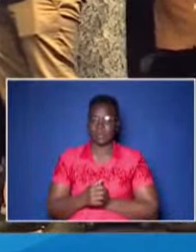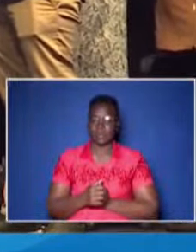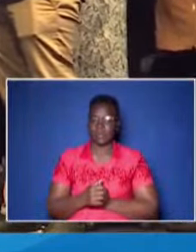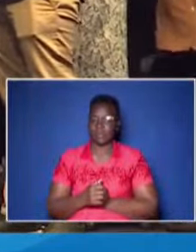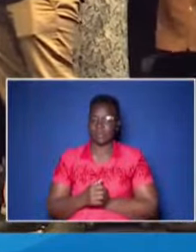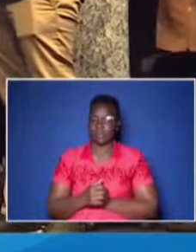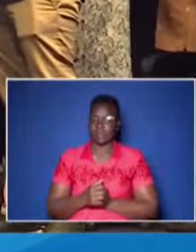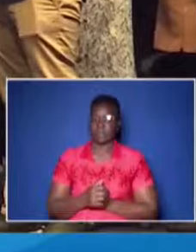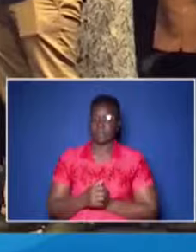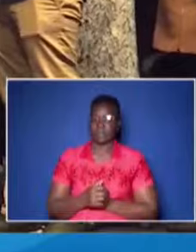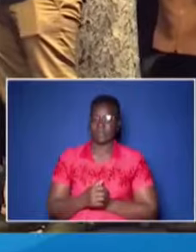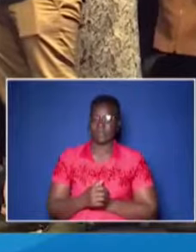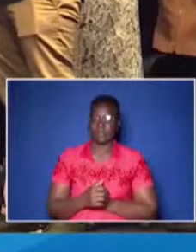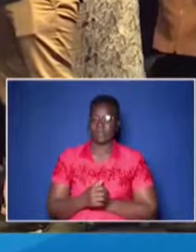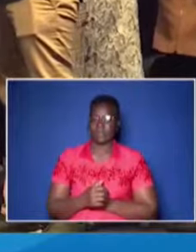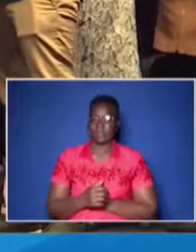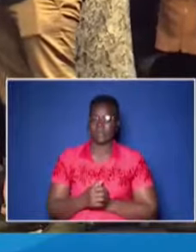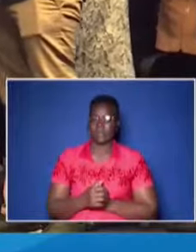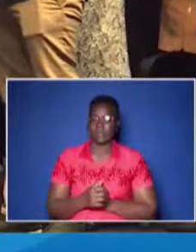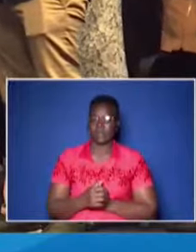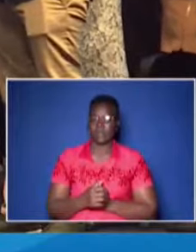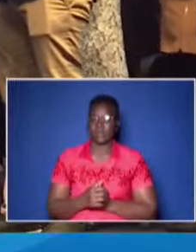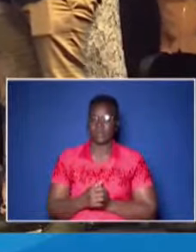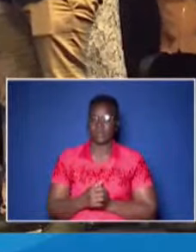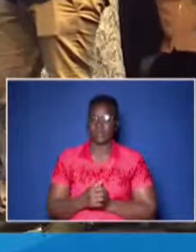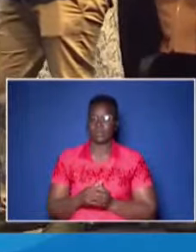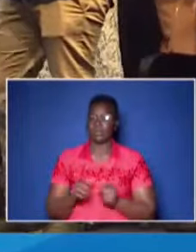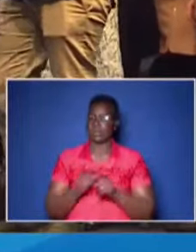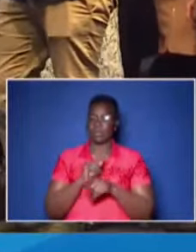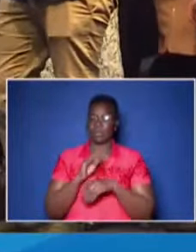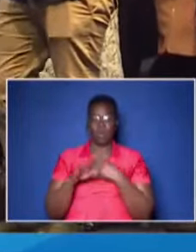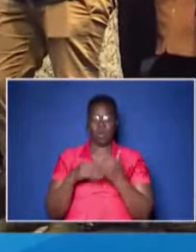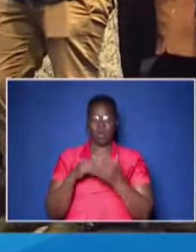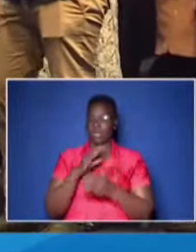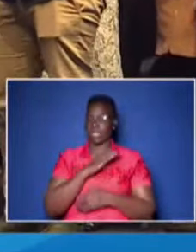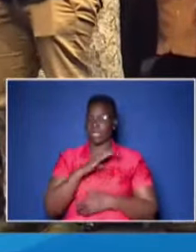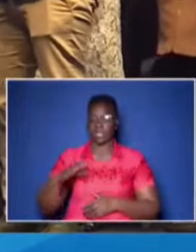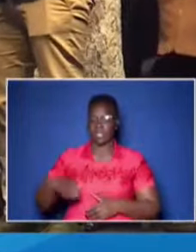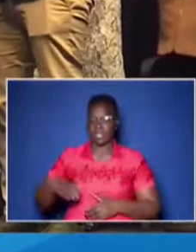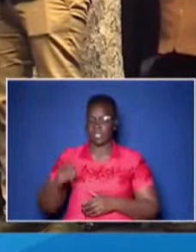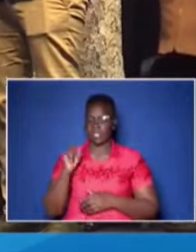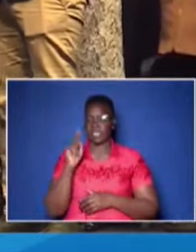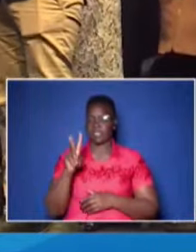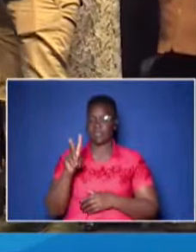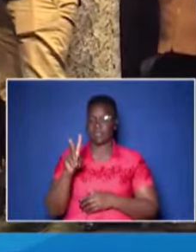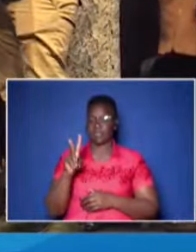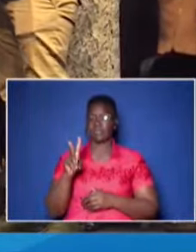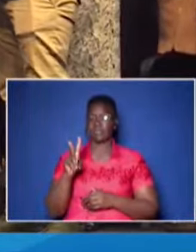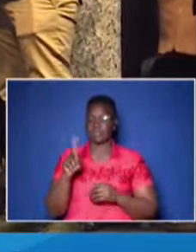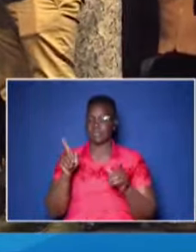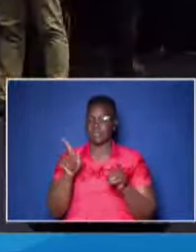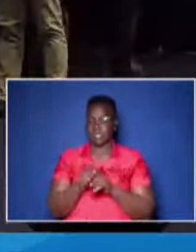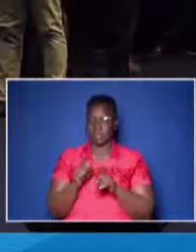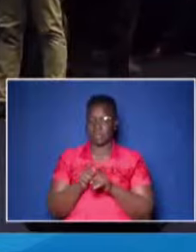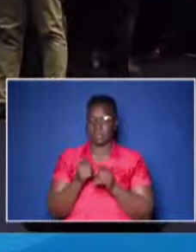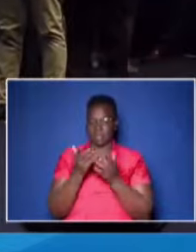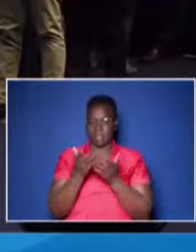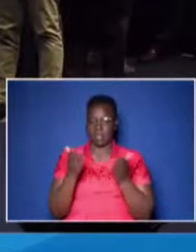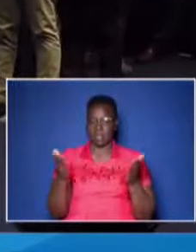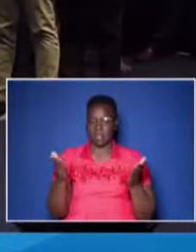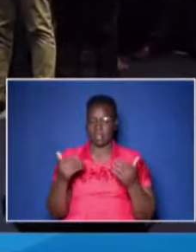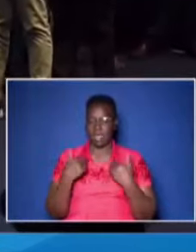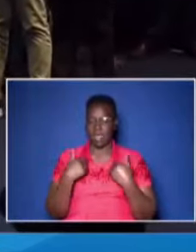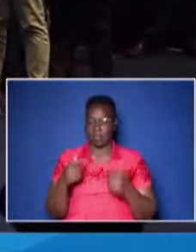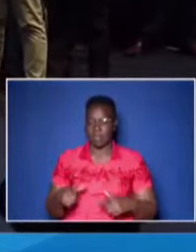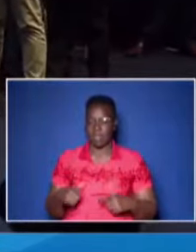par all Christian television and all Christian television networks were also were